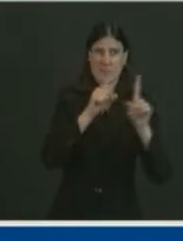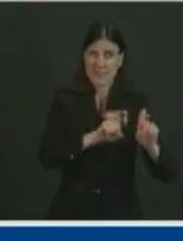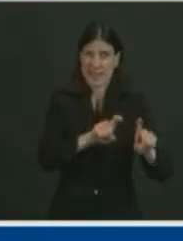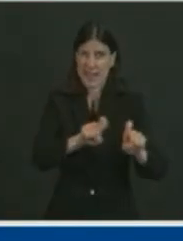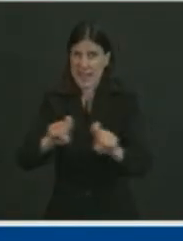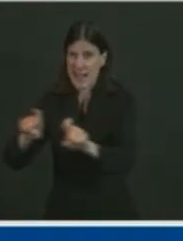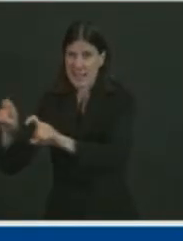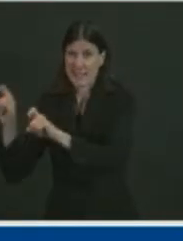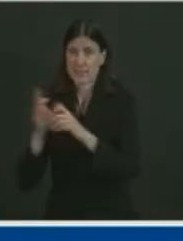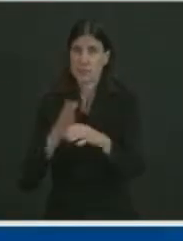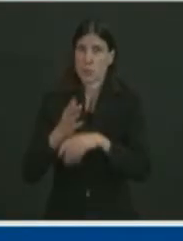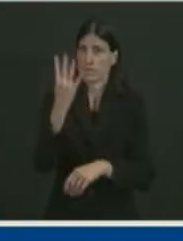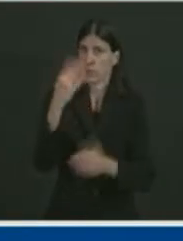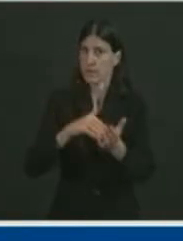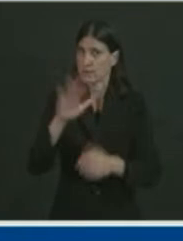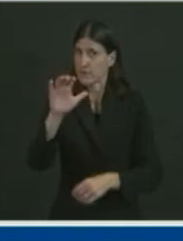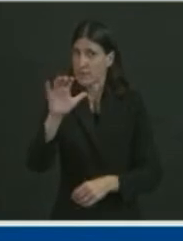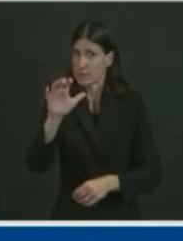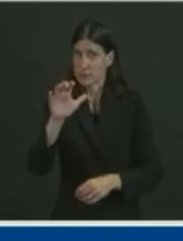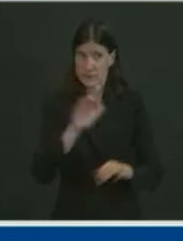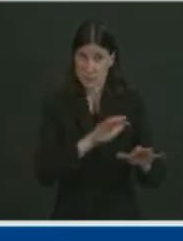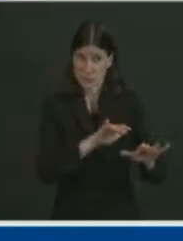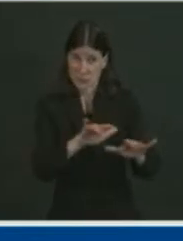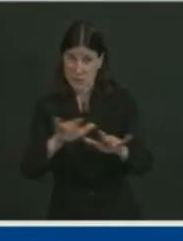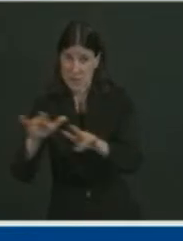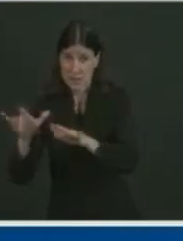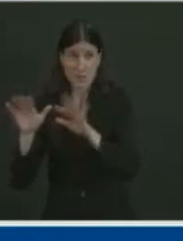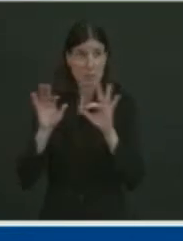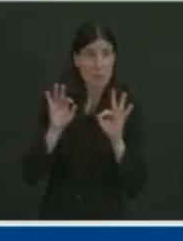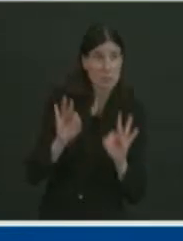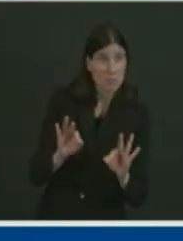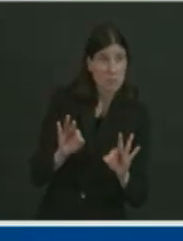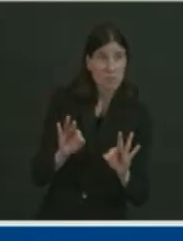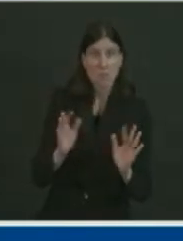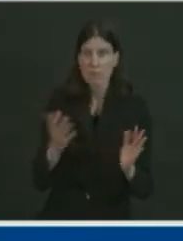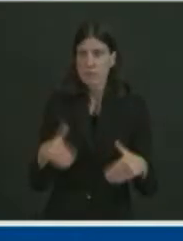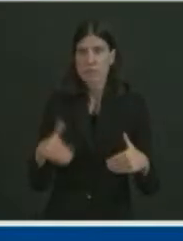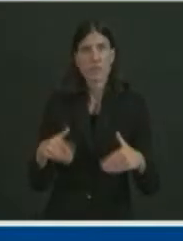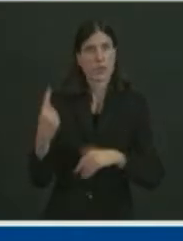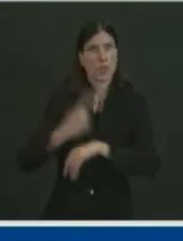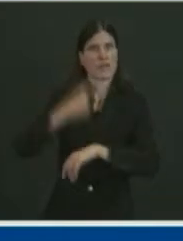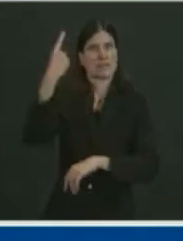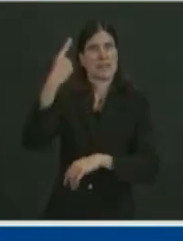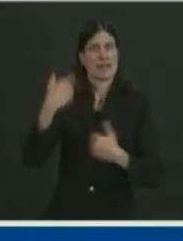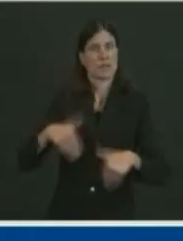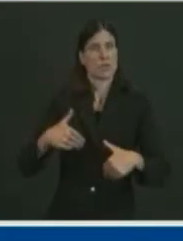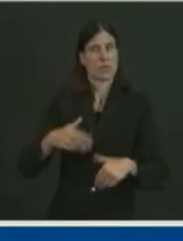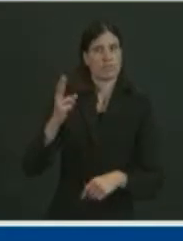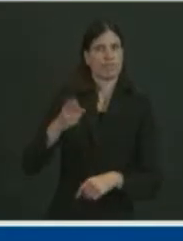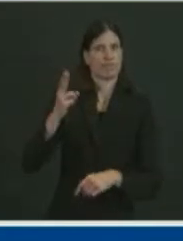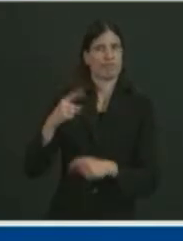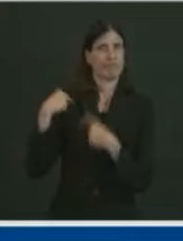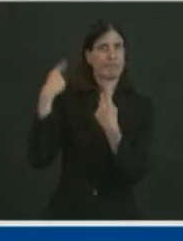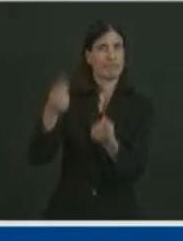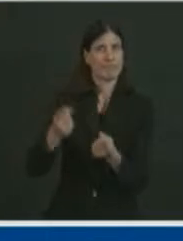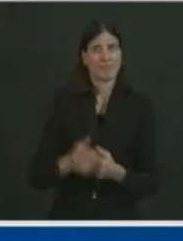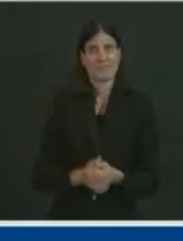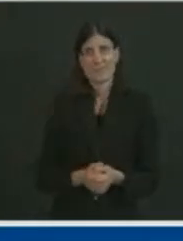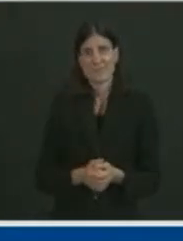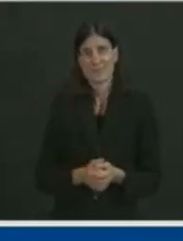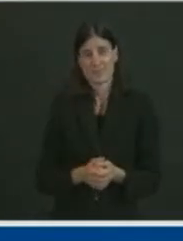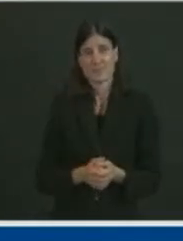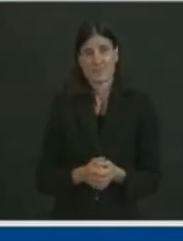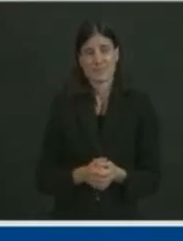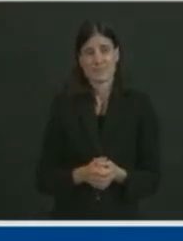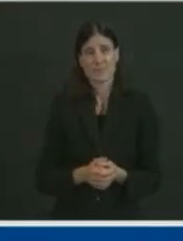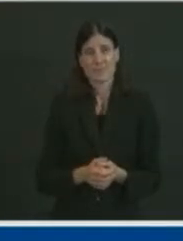tested in the state of Rhode Island. It's the most we've ever done in a day. That's fantastic. And we saw a